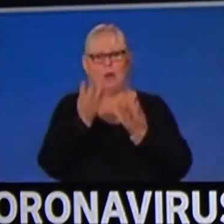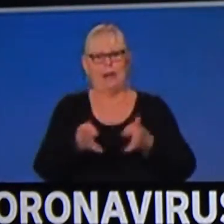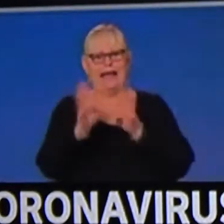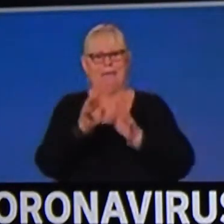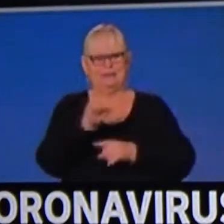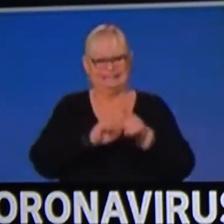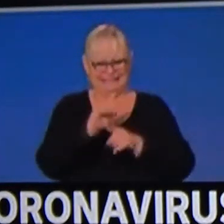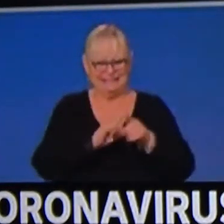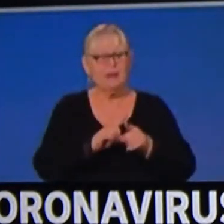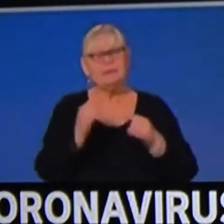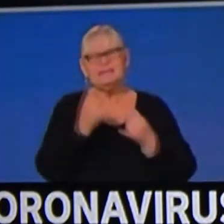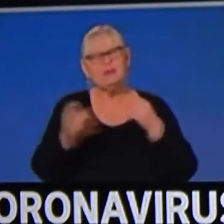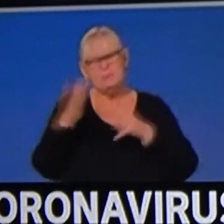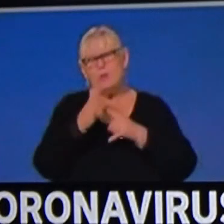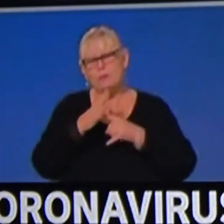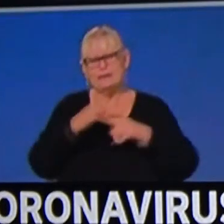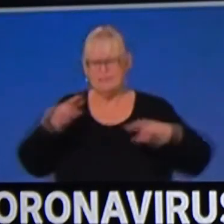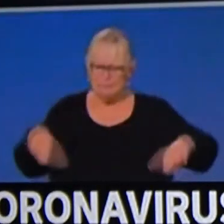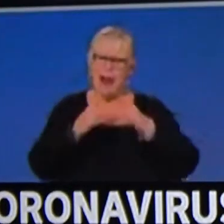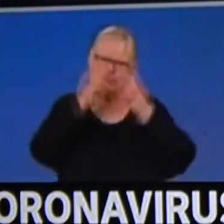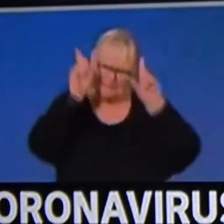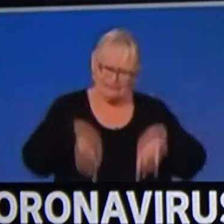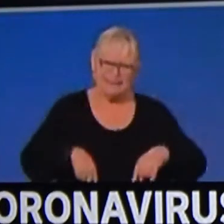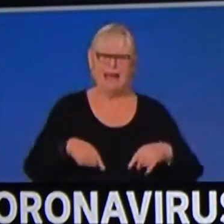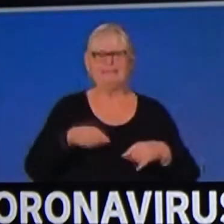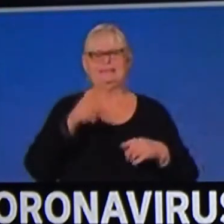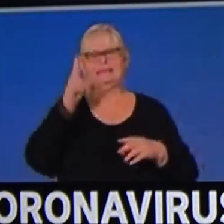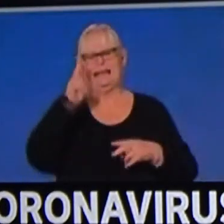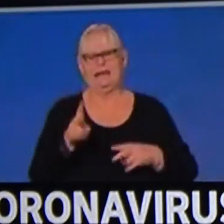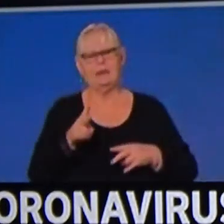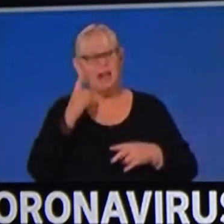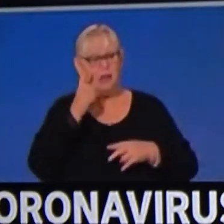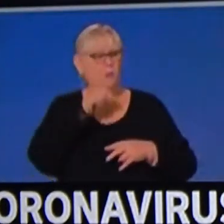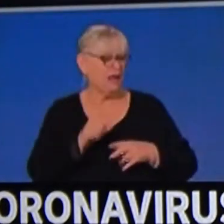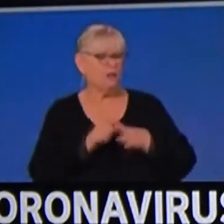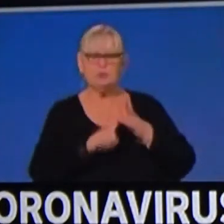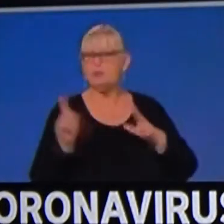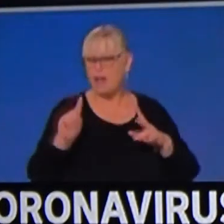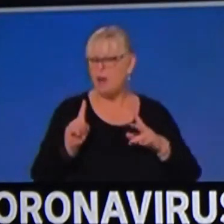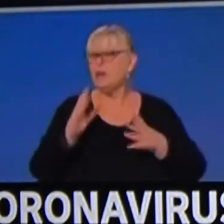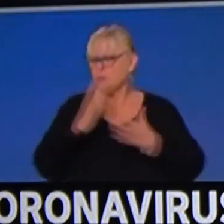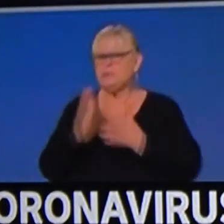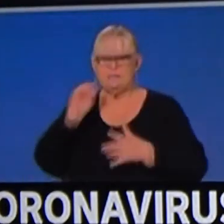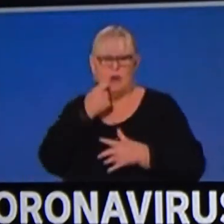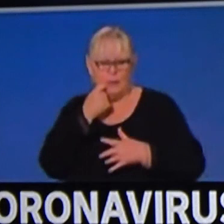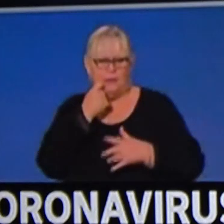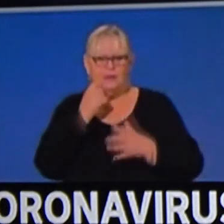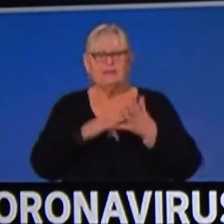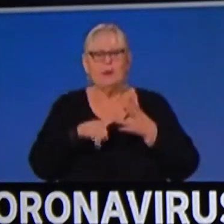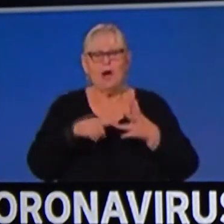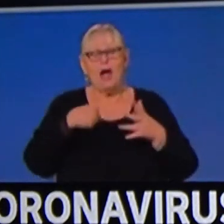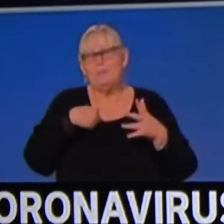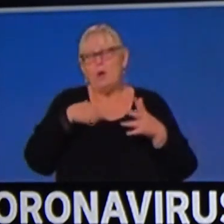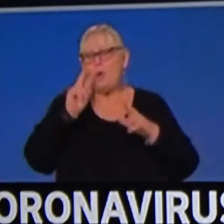it's important that Parliament goes about that work, and we're in a position to do so, and I think we definitely will be. Then I look forward to Parliament being